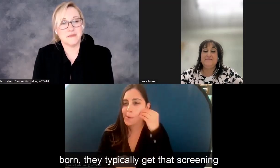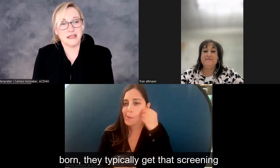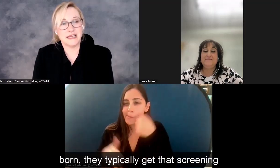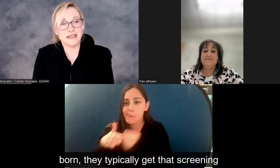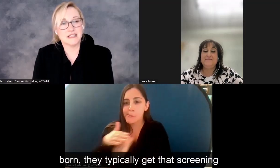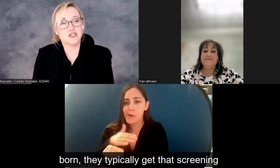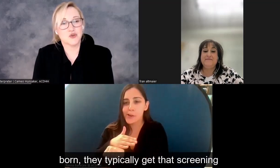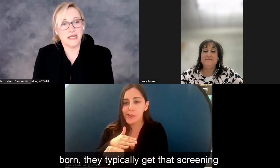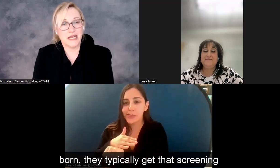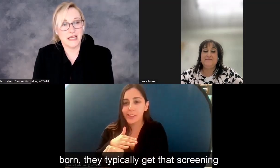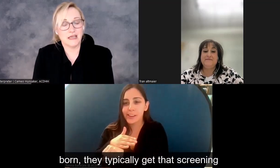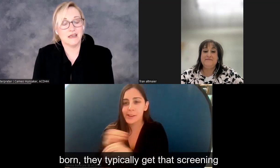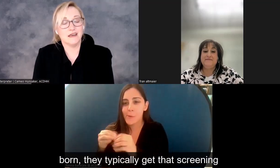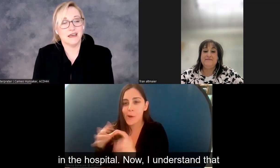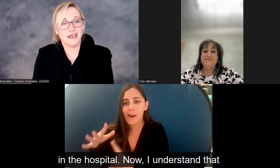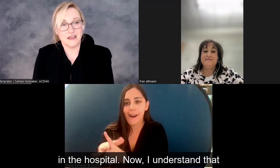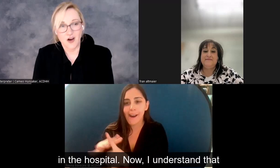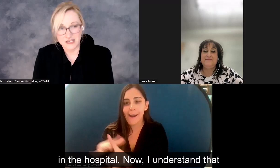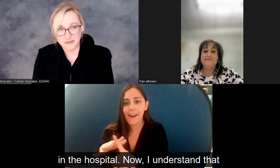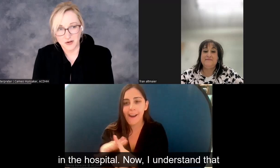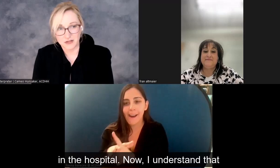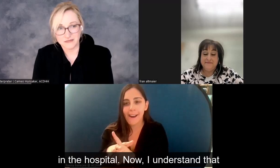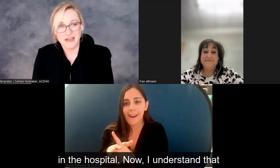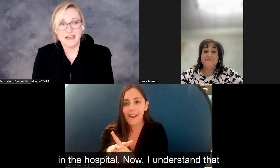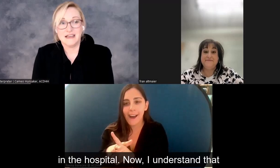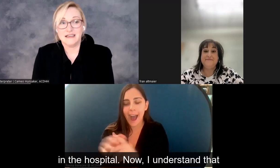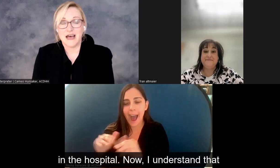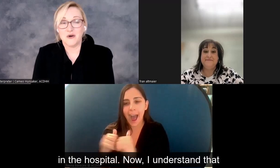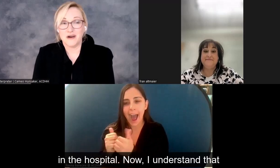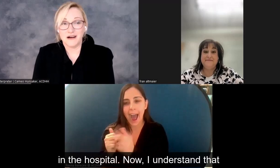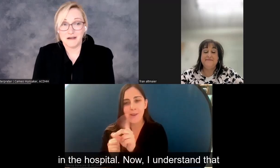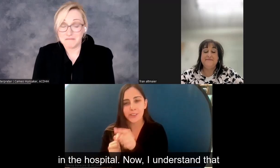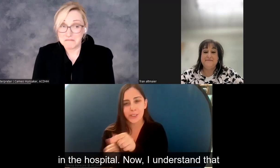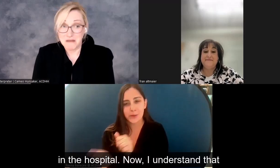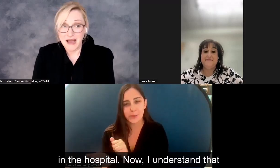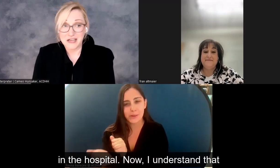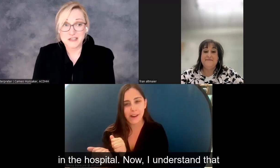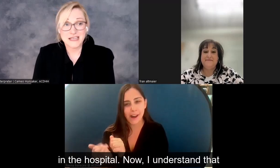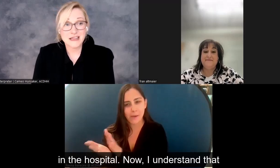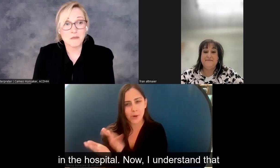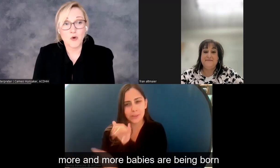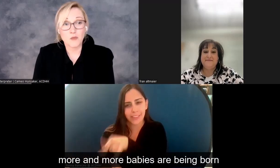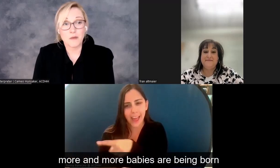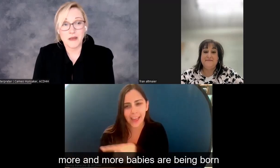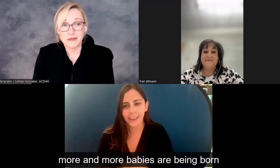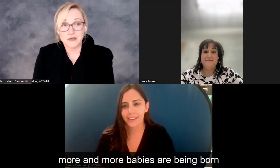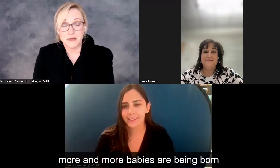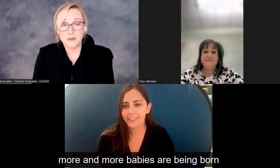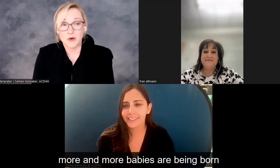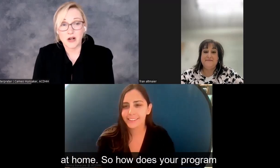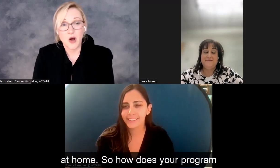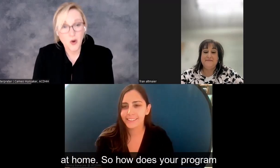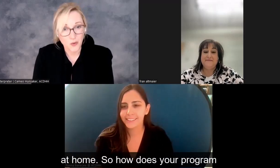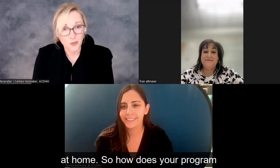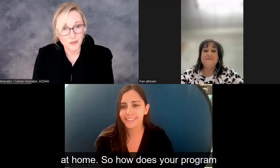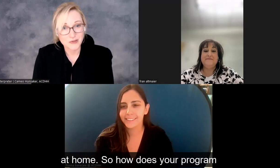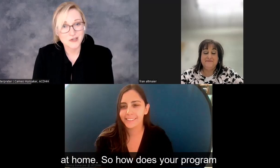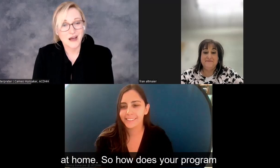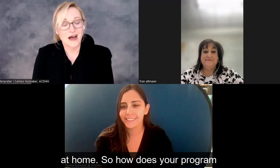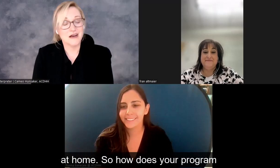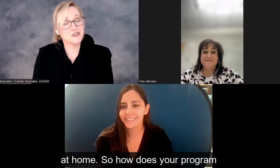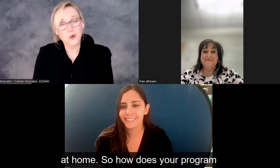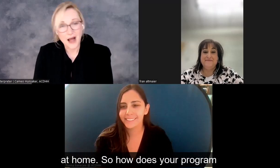they typically get that screening in the hospital. Now, I understand that more and more babies are being born at